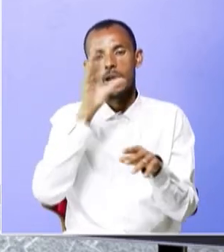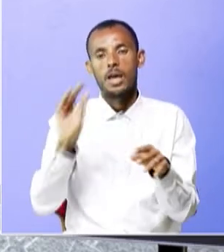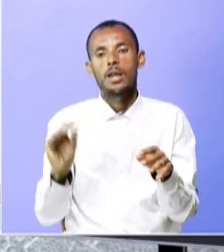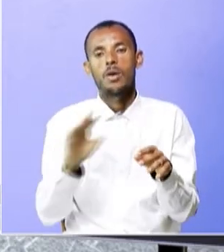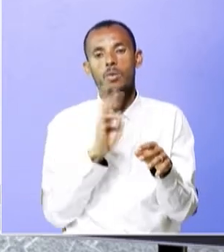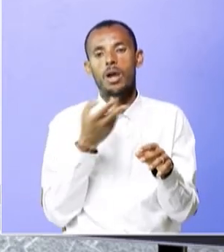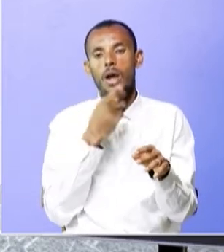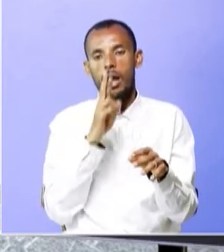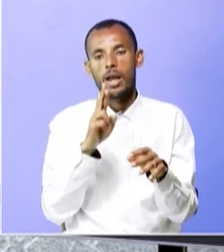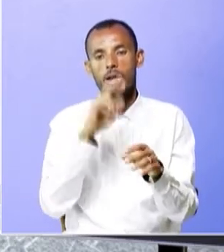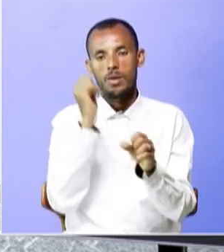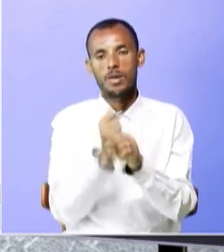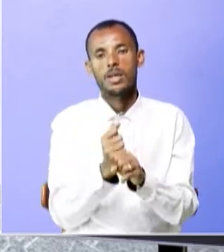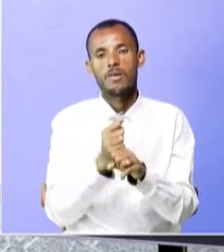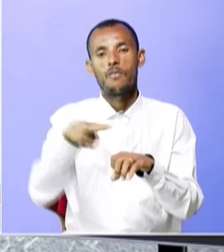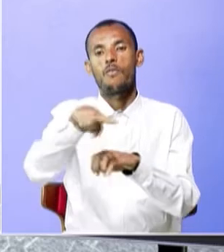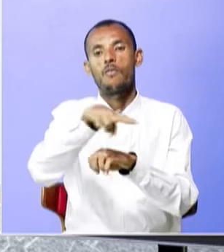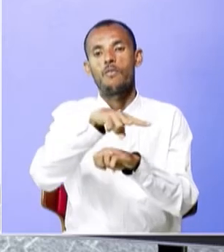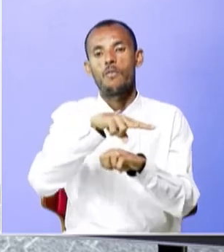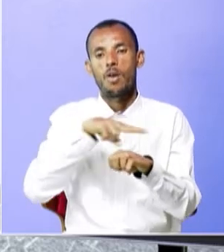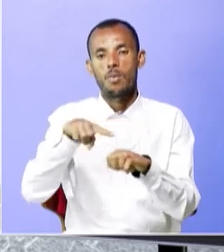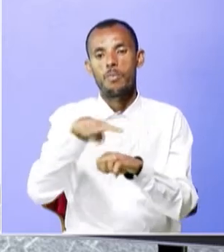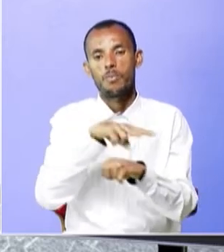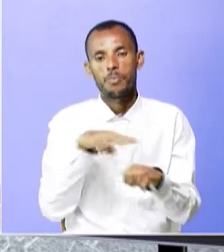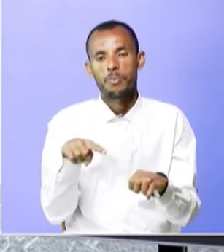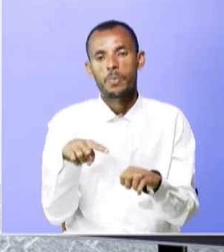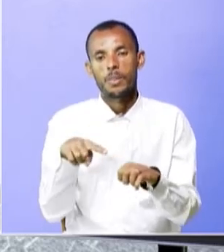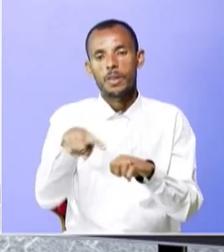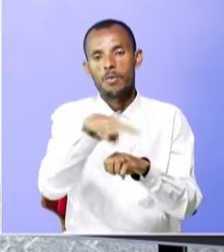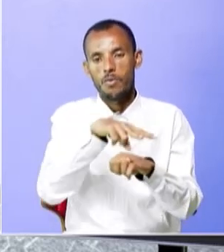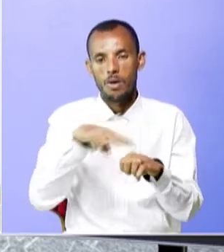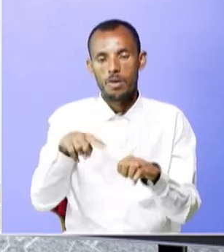are left with the volume. Okay, the volume of